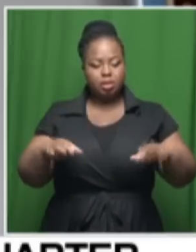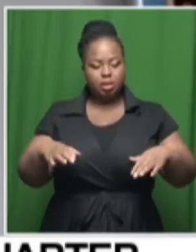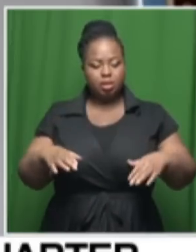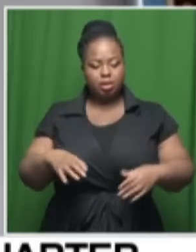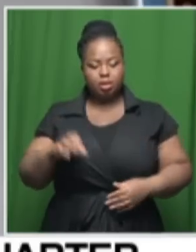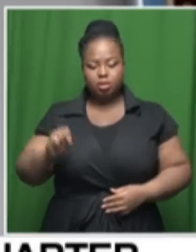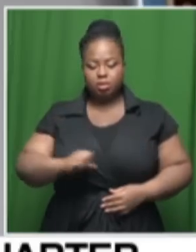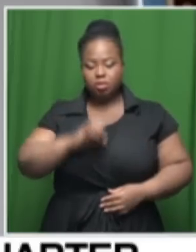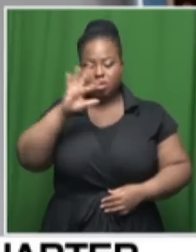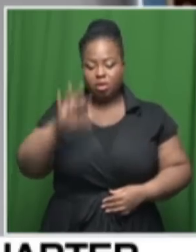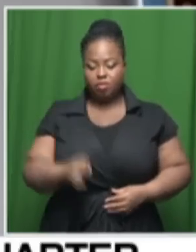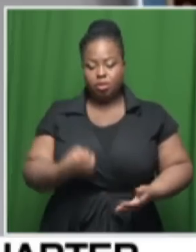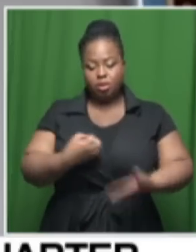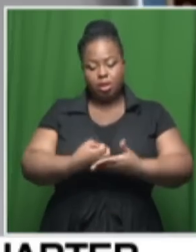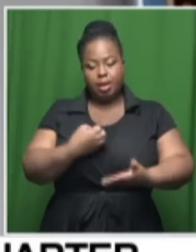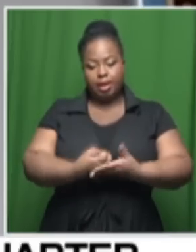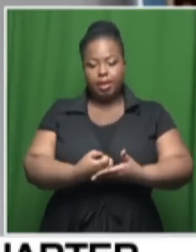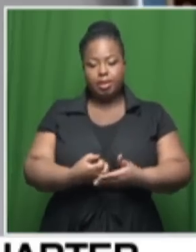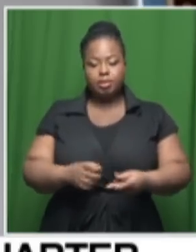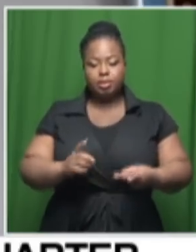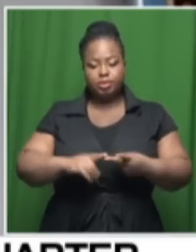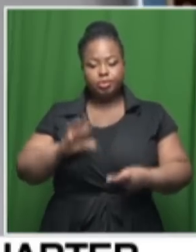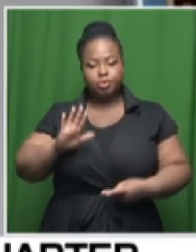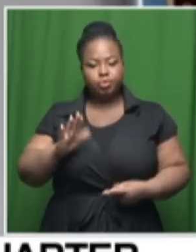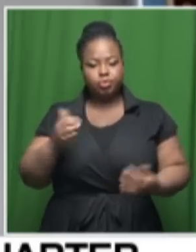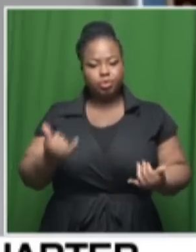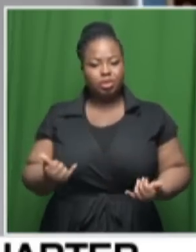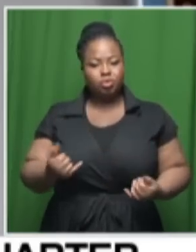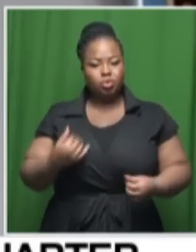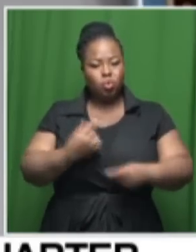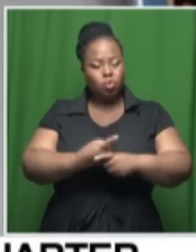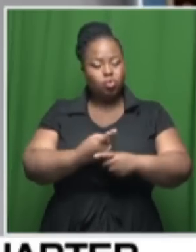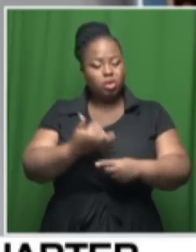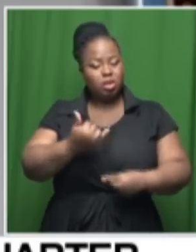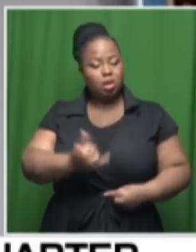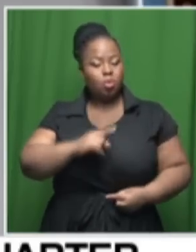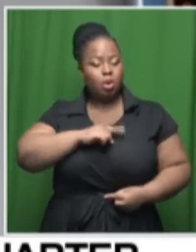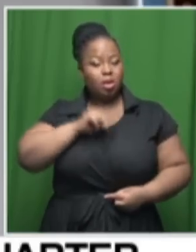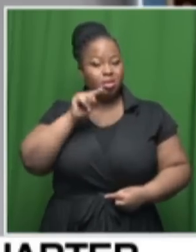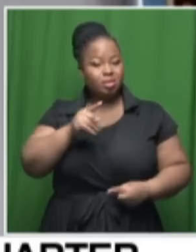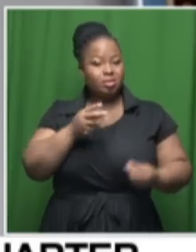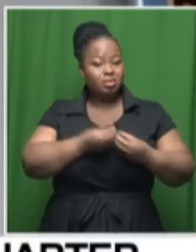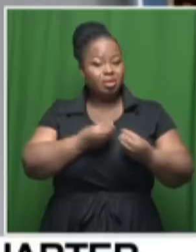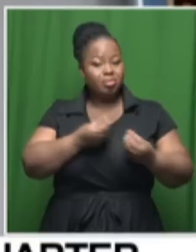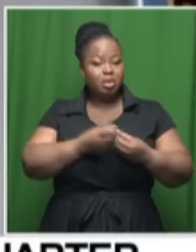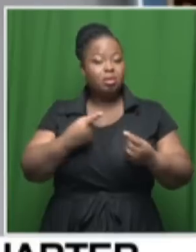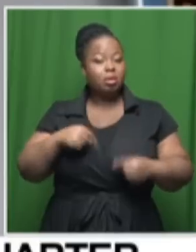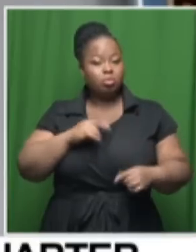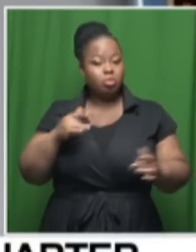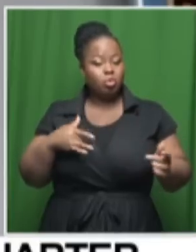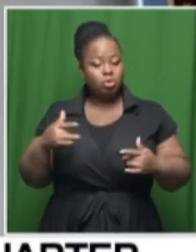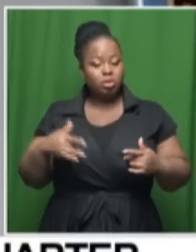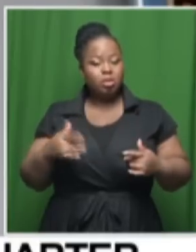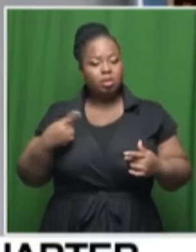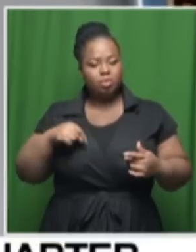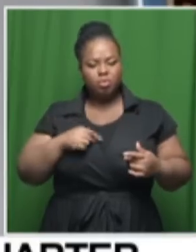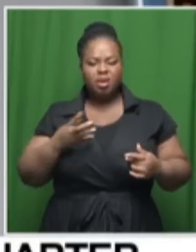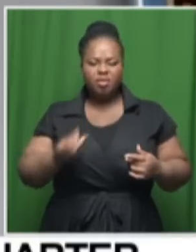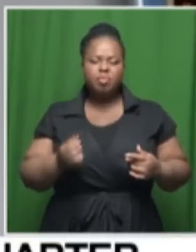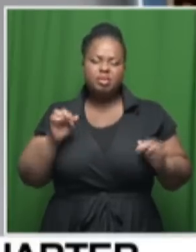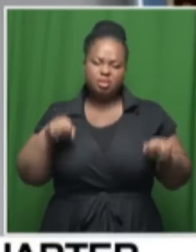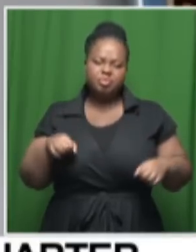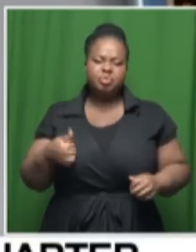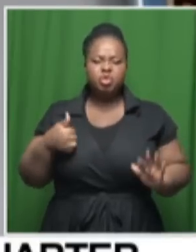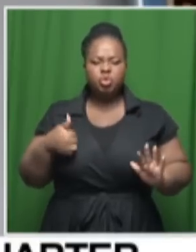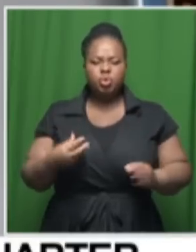economy 20 odd years or so ago, and today it's number 3 or number 4 or so. And that is something that really, really concerns me. Of course, it's a good thing